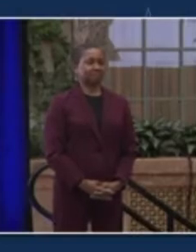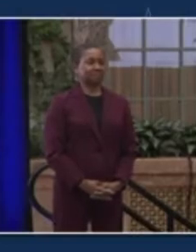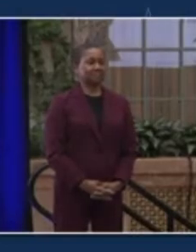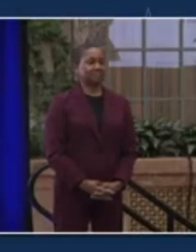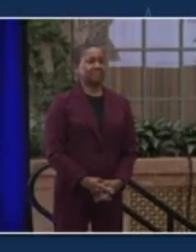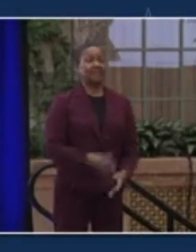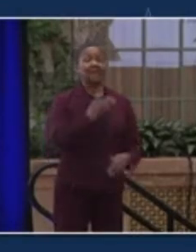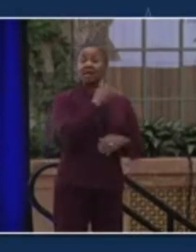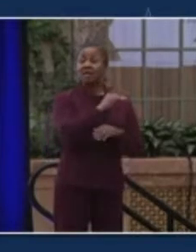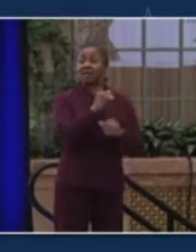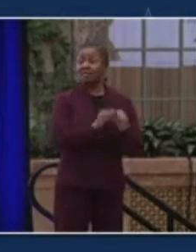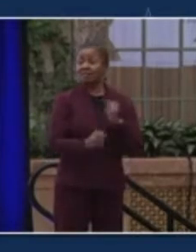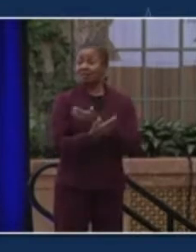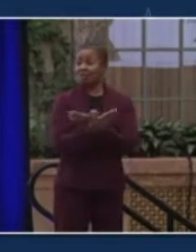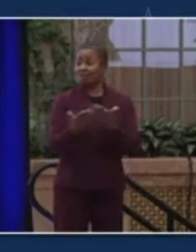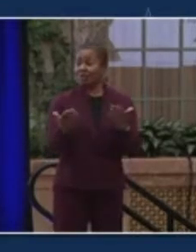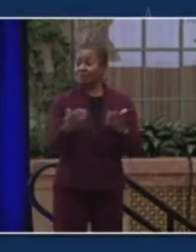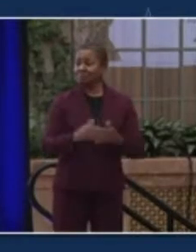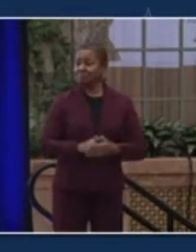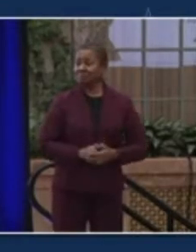Good evening, everyone.